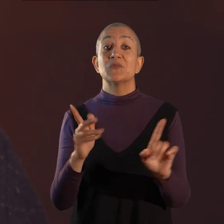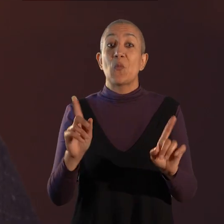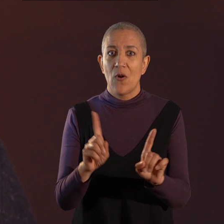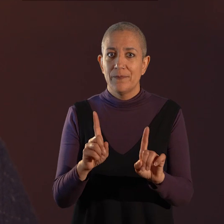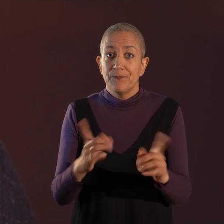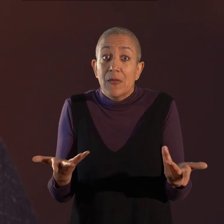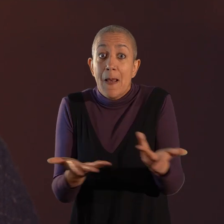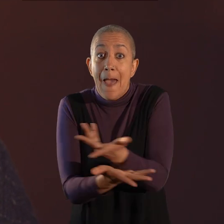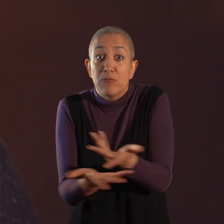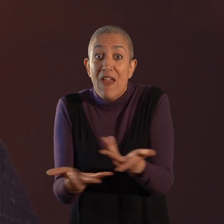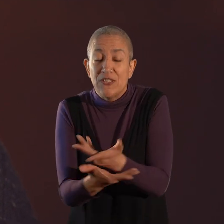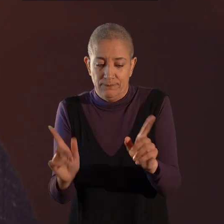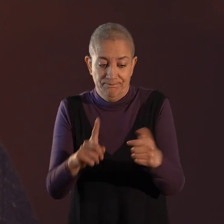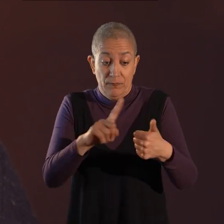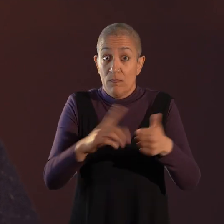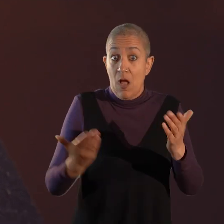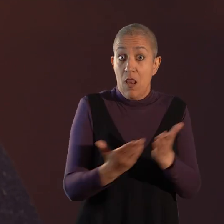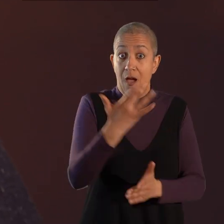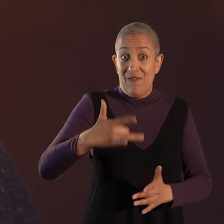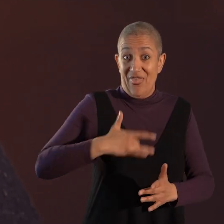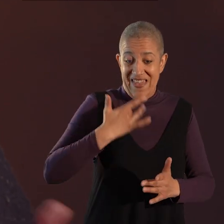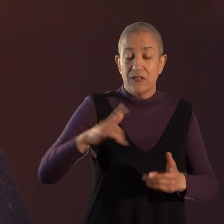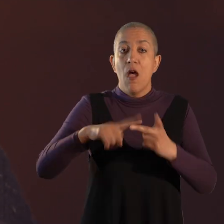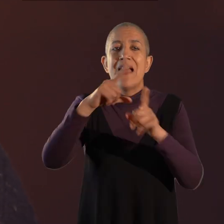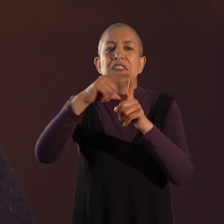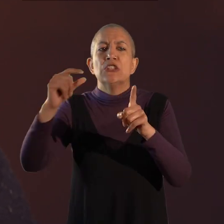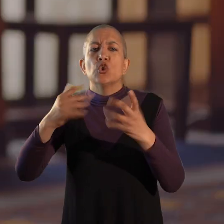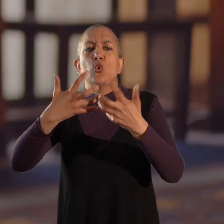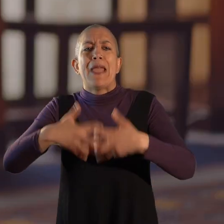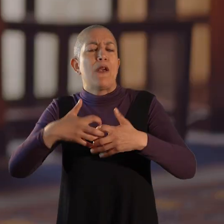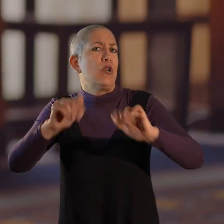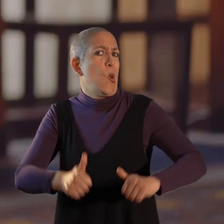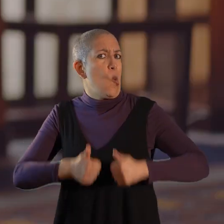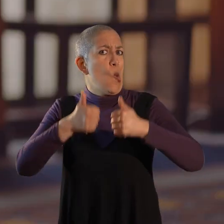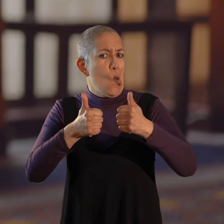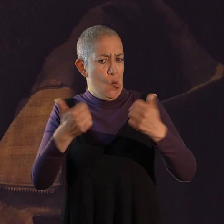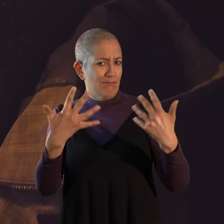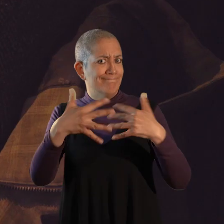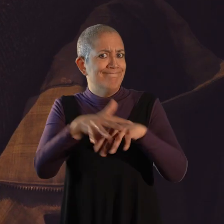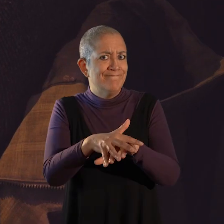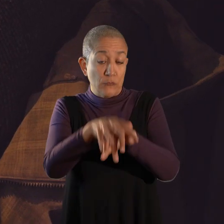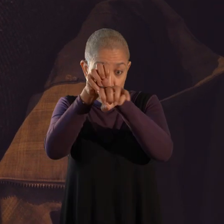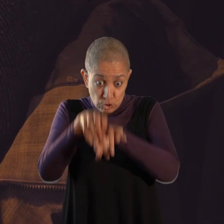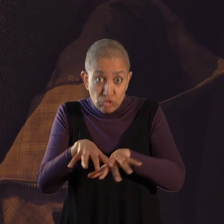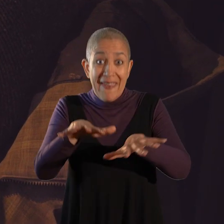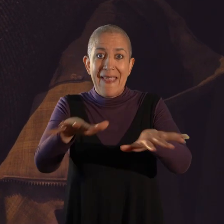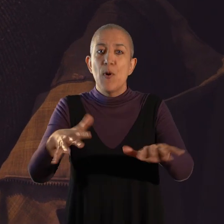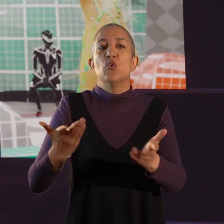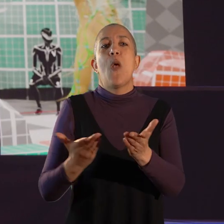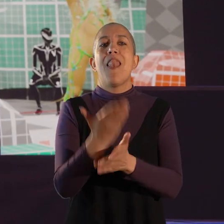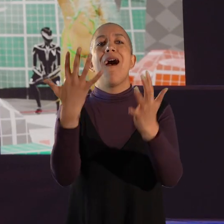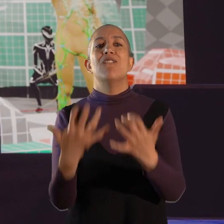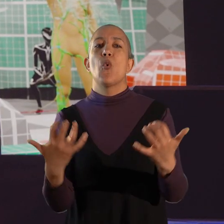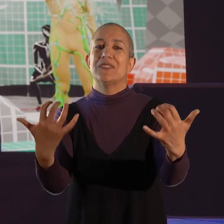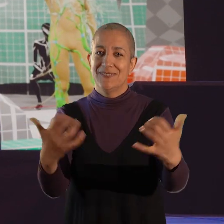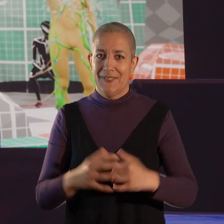The idea is that it's a collaboration of live theatre, cutting-edge digital technology, and streaming that to